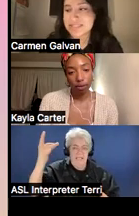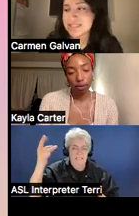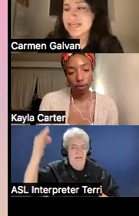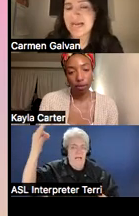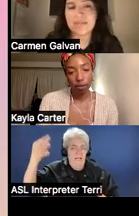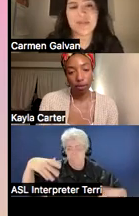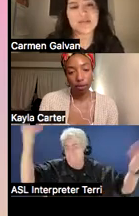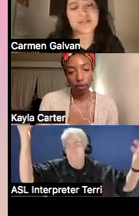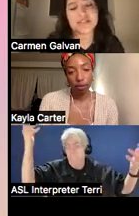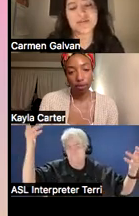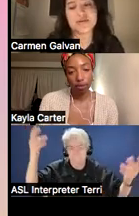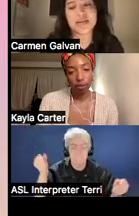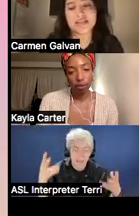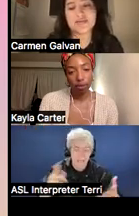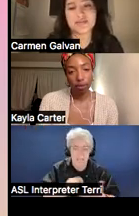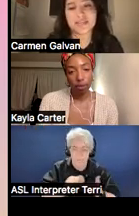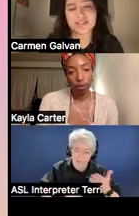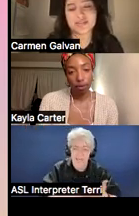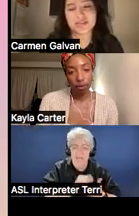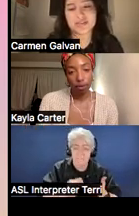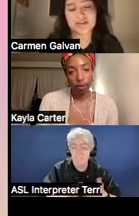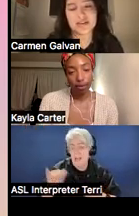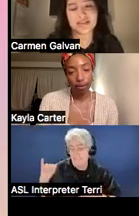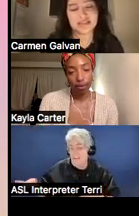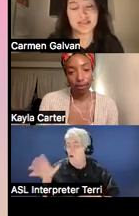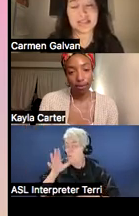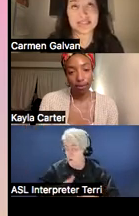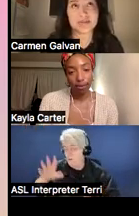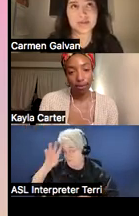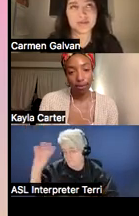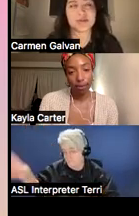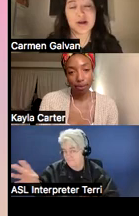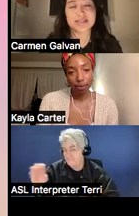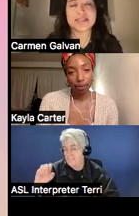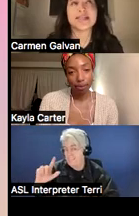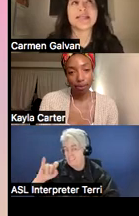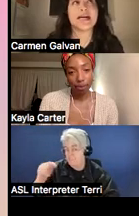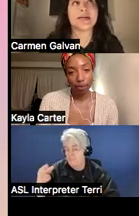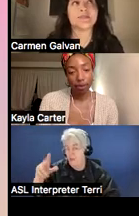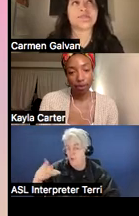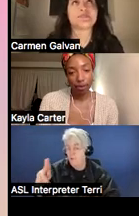around. And the person who created the five stages of grief, Elizabeth Kubler-Ross,